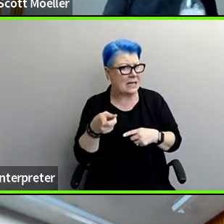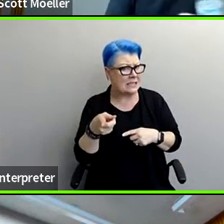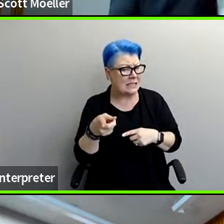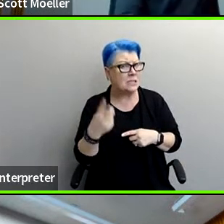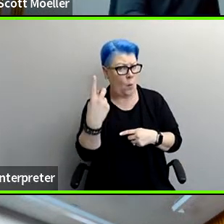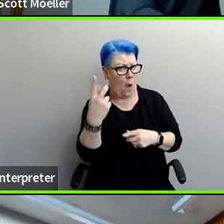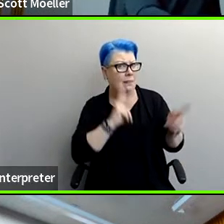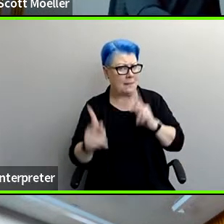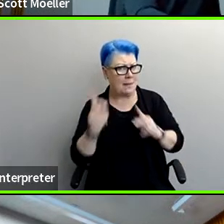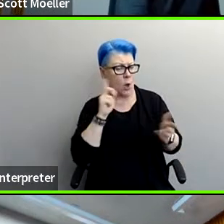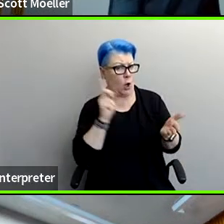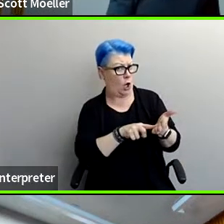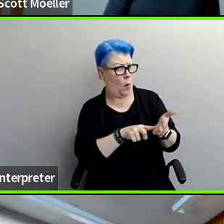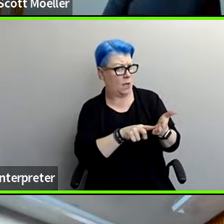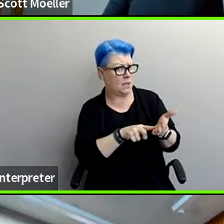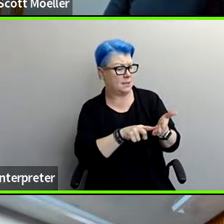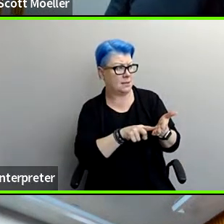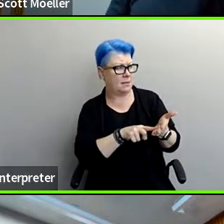that people would pick up.